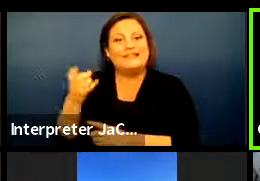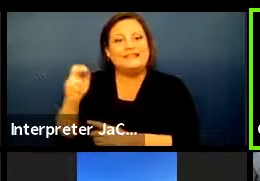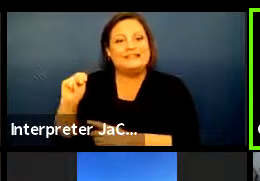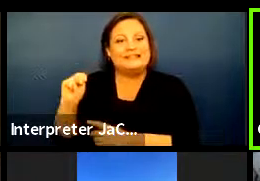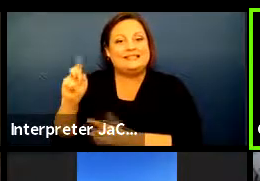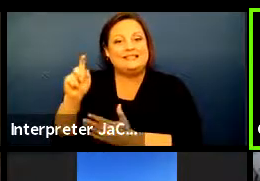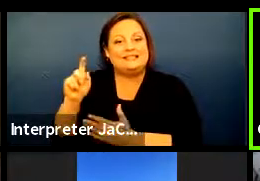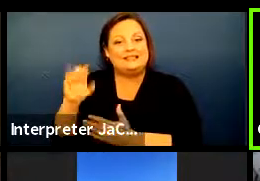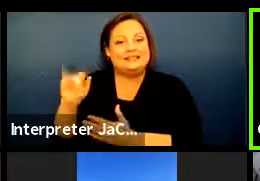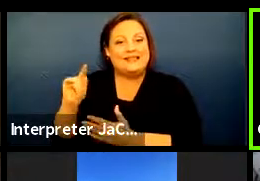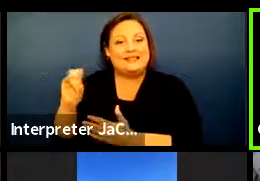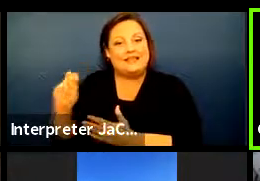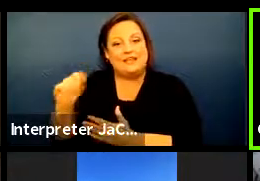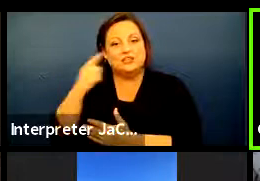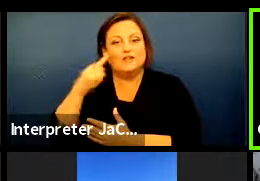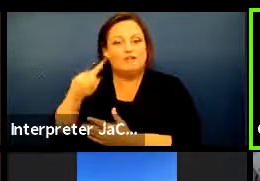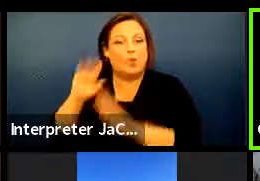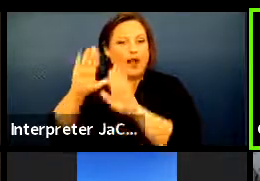for Excellence.